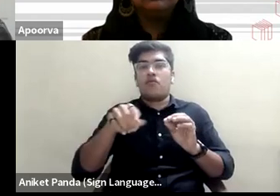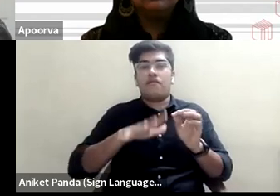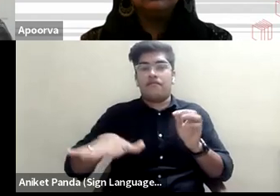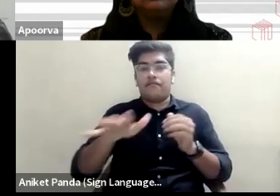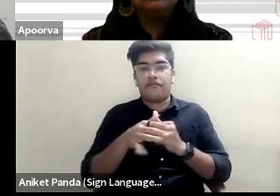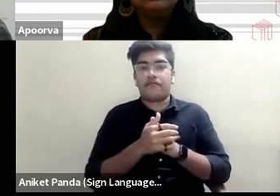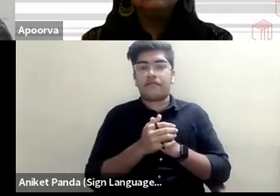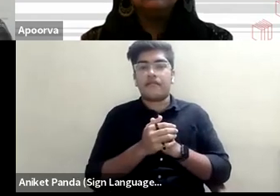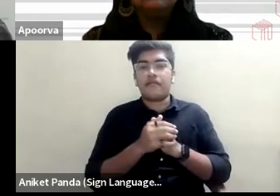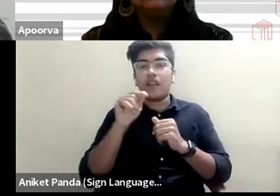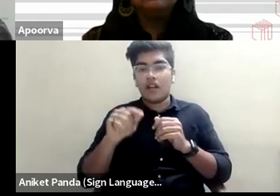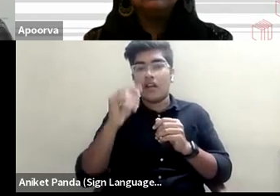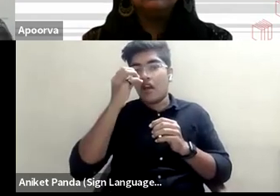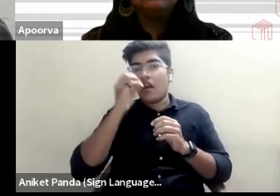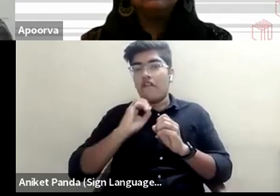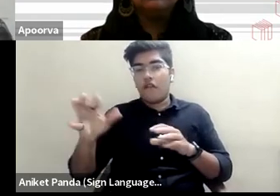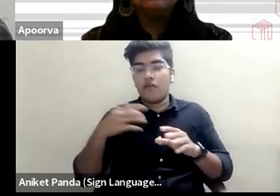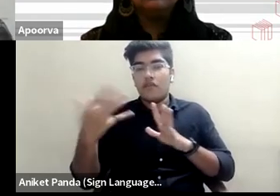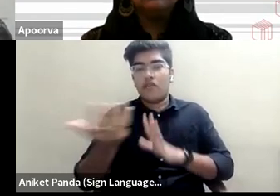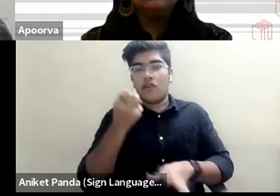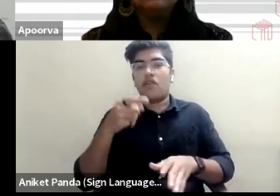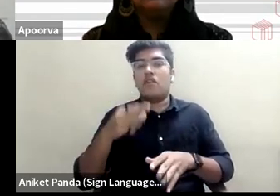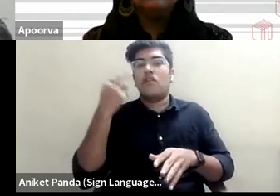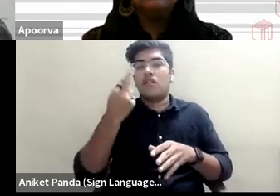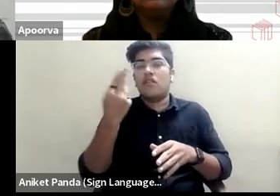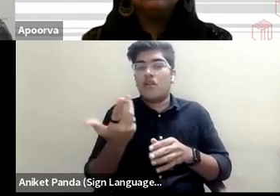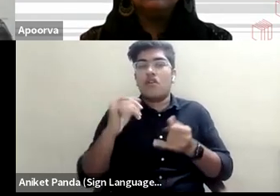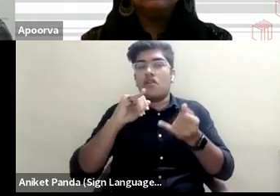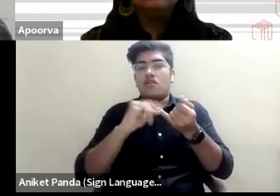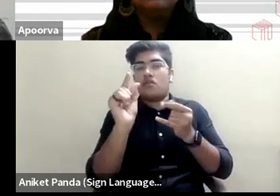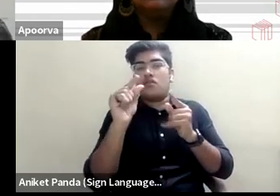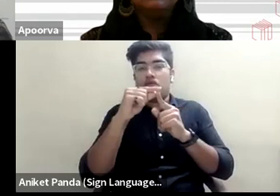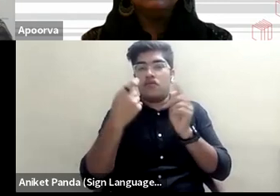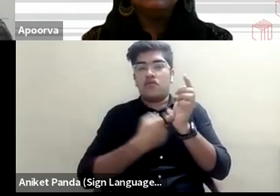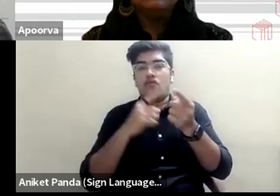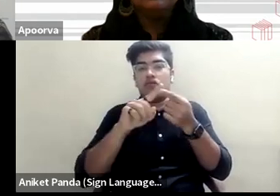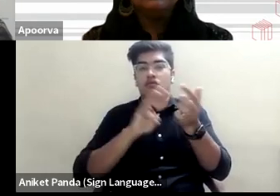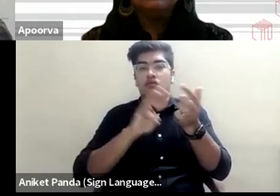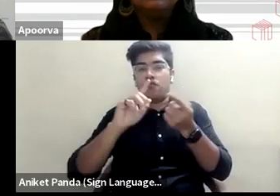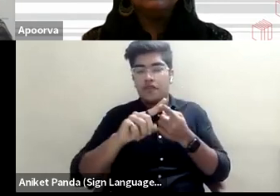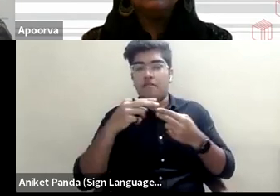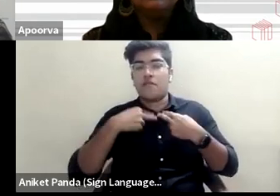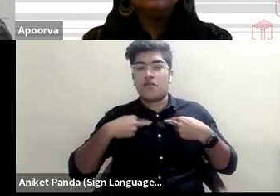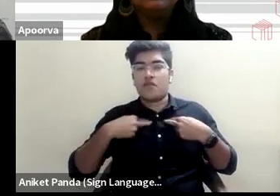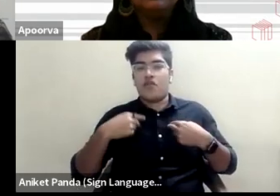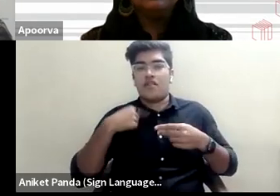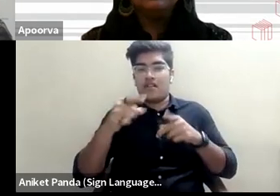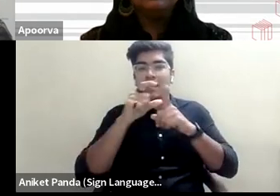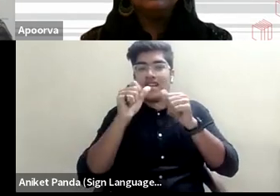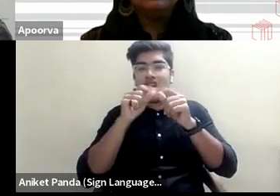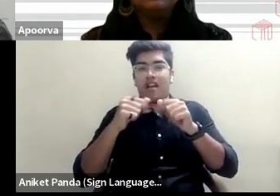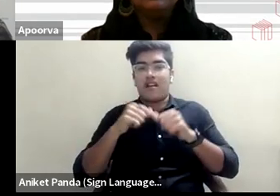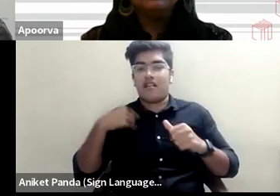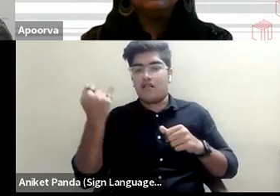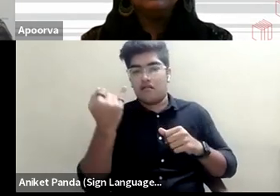information on this, we went to the custodian of Supreme Court data, which is the Supreme Court website, and we tried to find the number of simple question of trying to